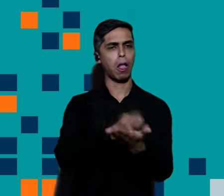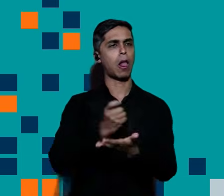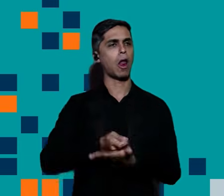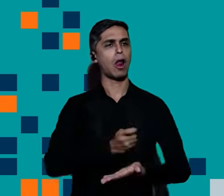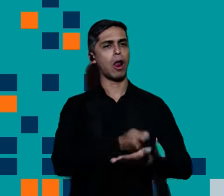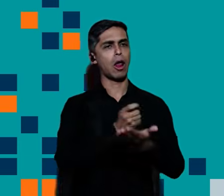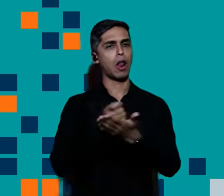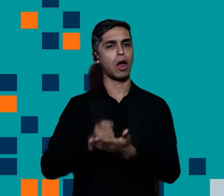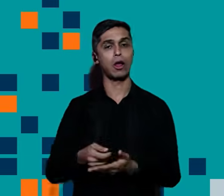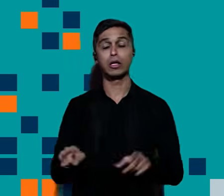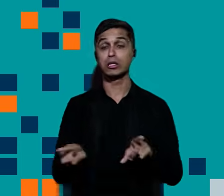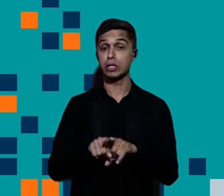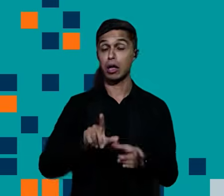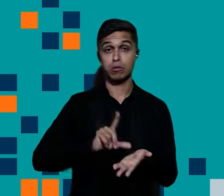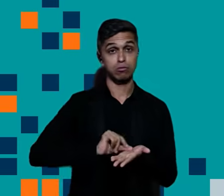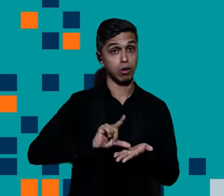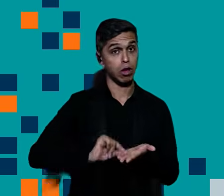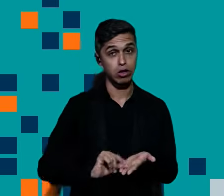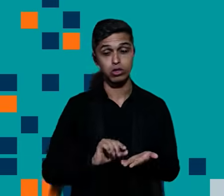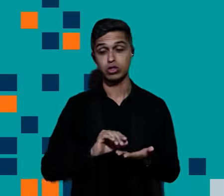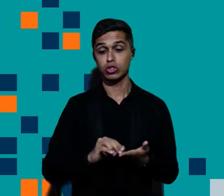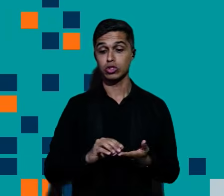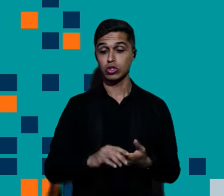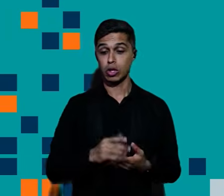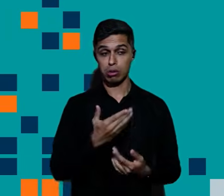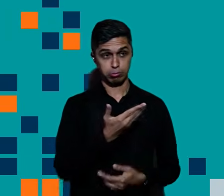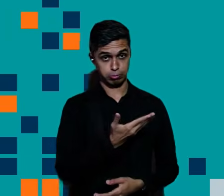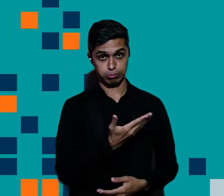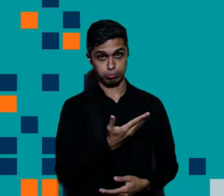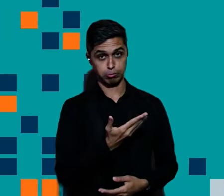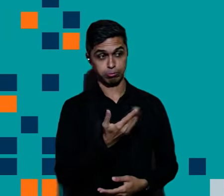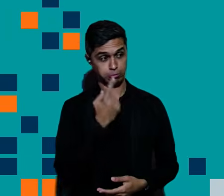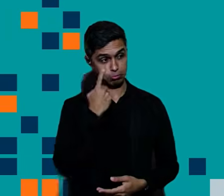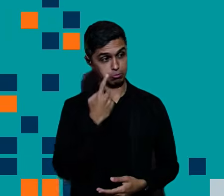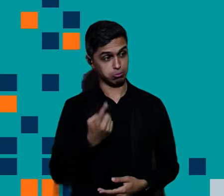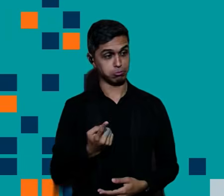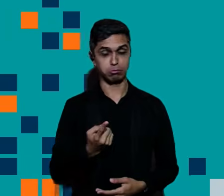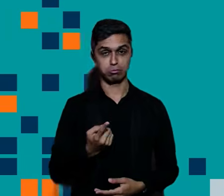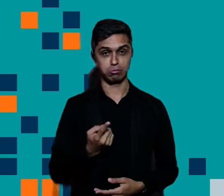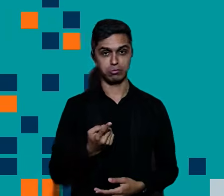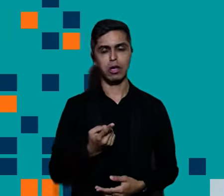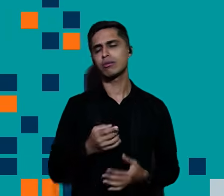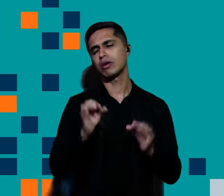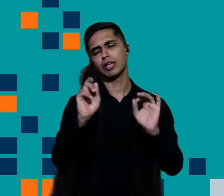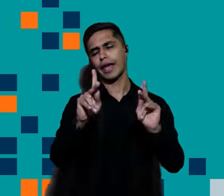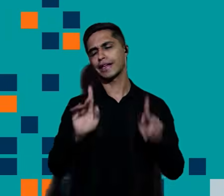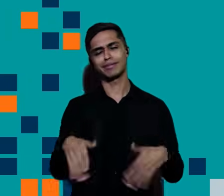But I think you've heard enough of me. Thank you very much.